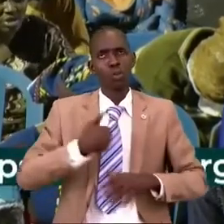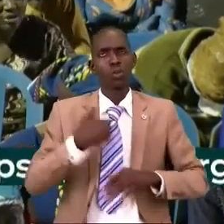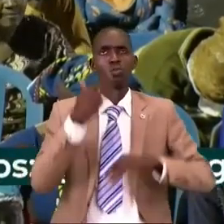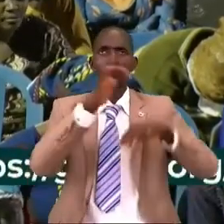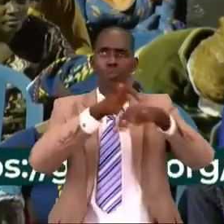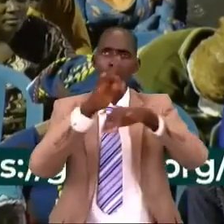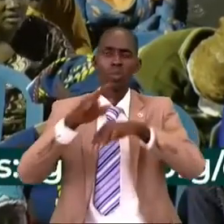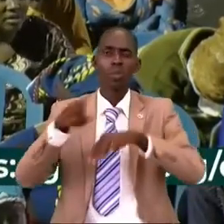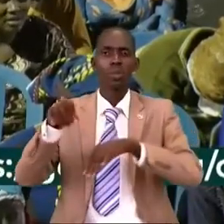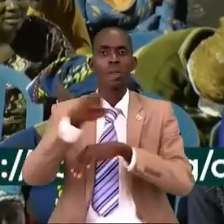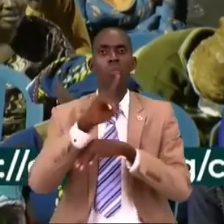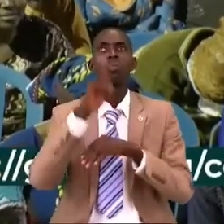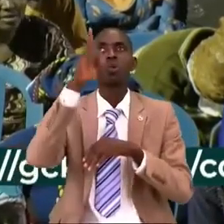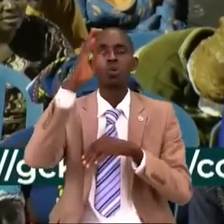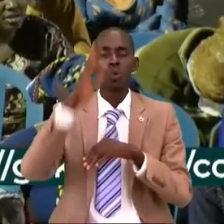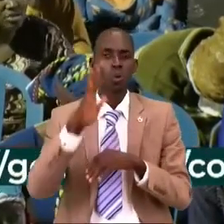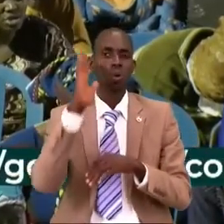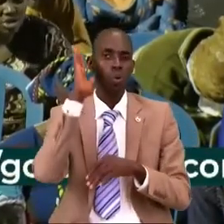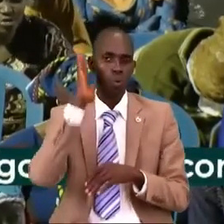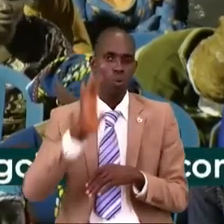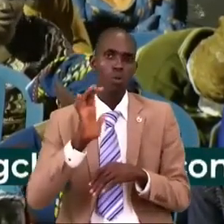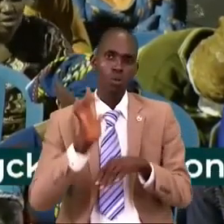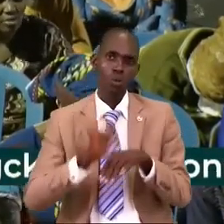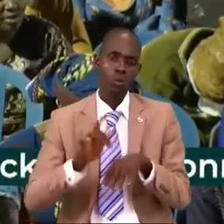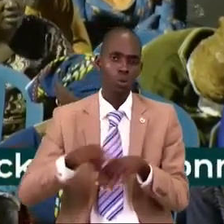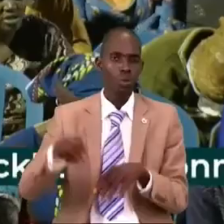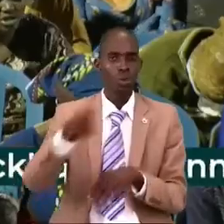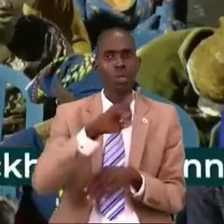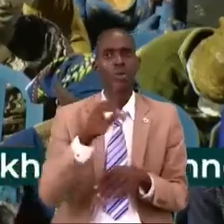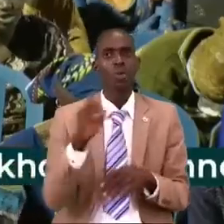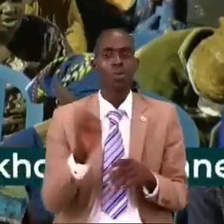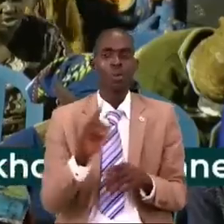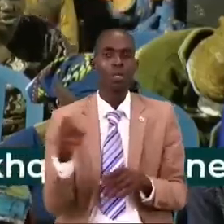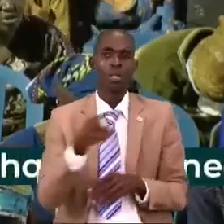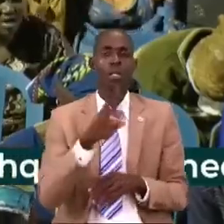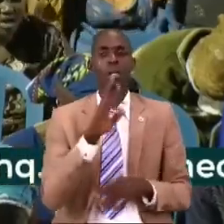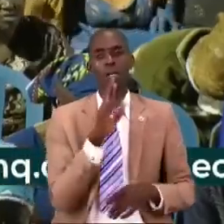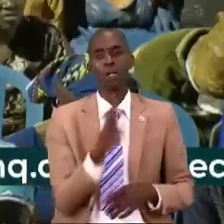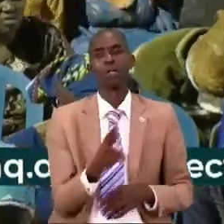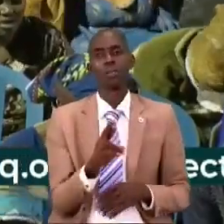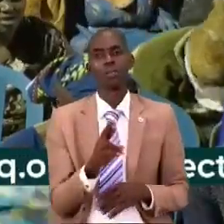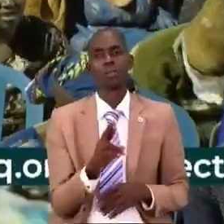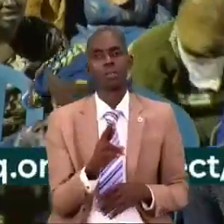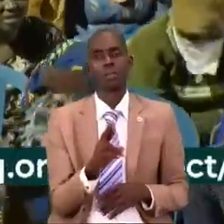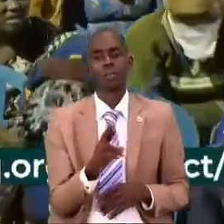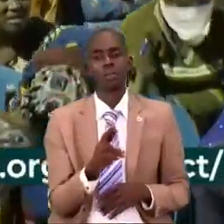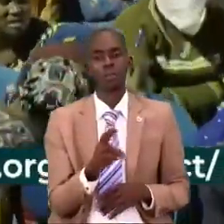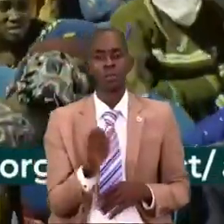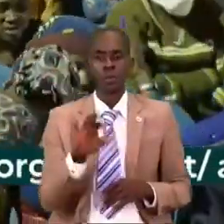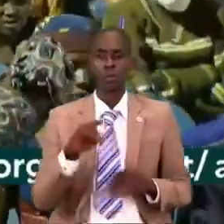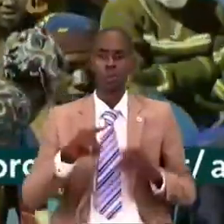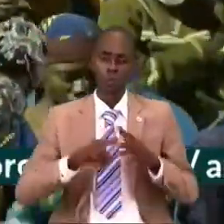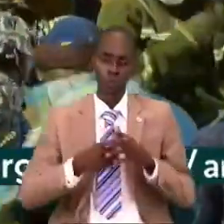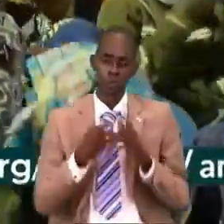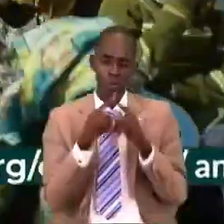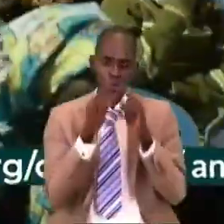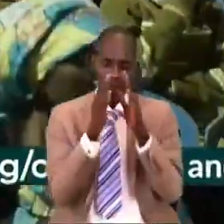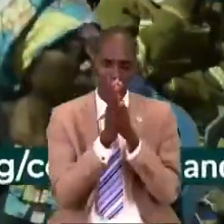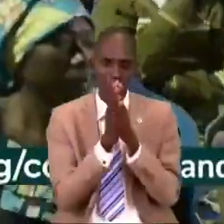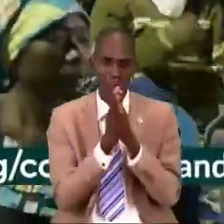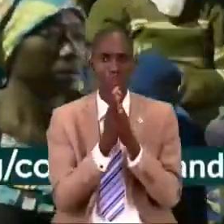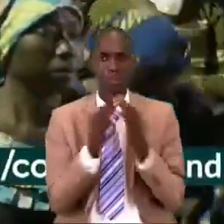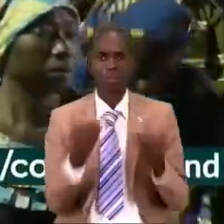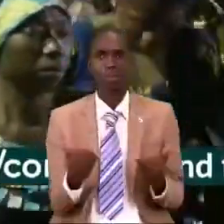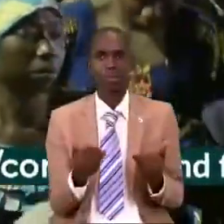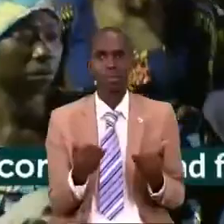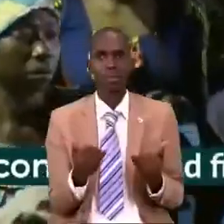Thank you very much. Shall we rise up on our feet now? Let's rise up on our feet. Rise up